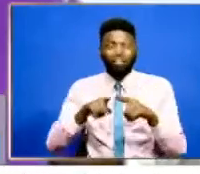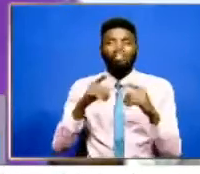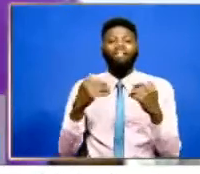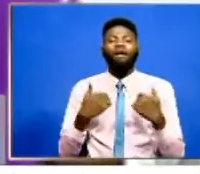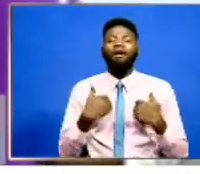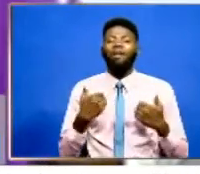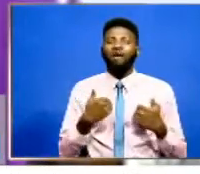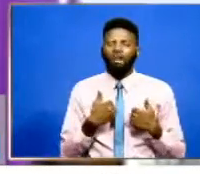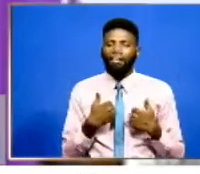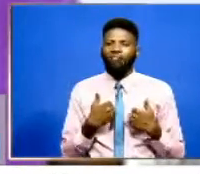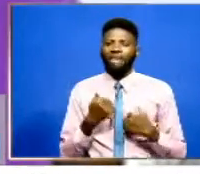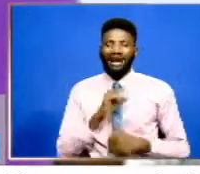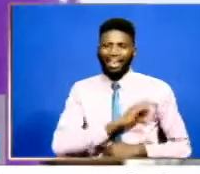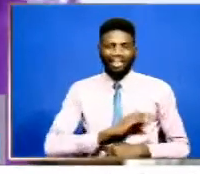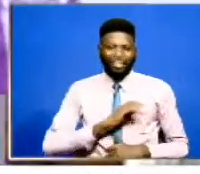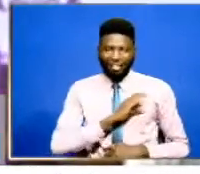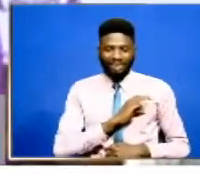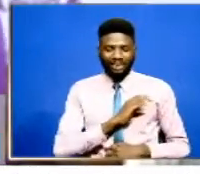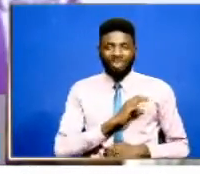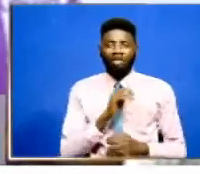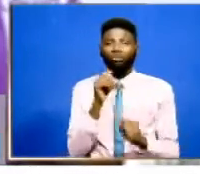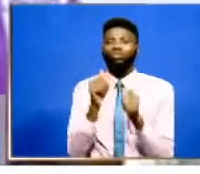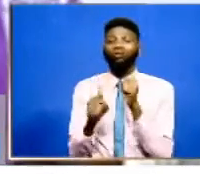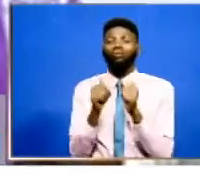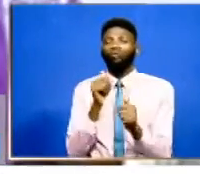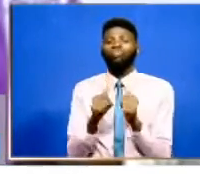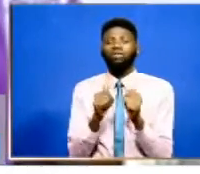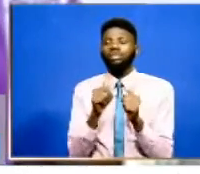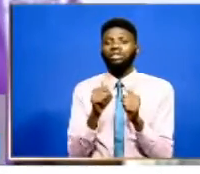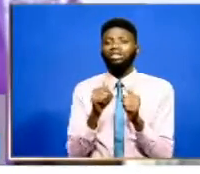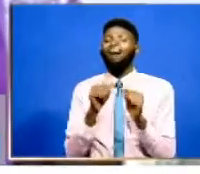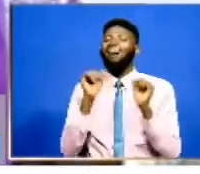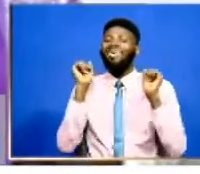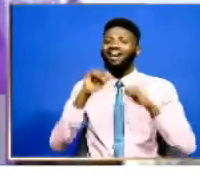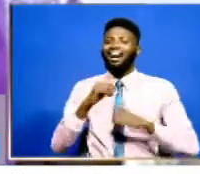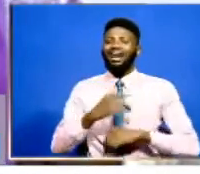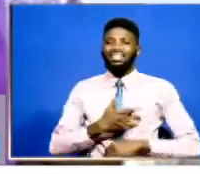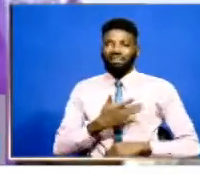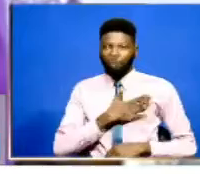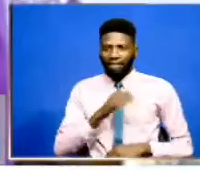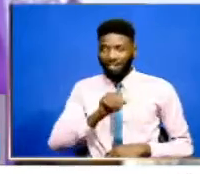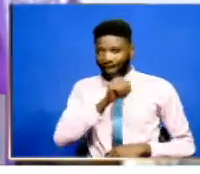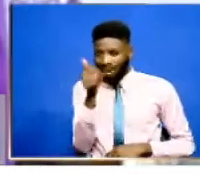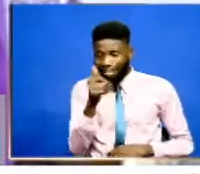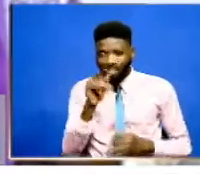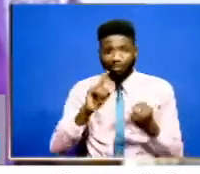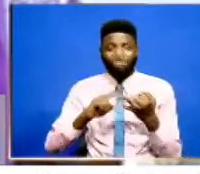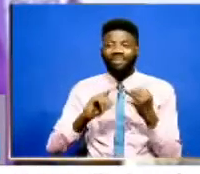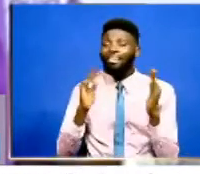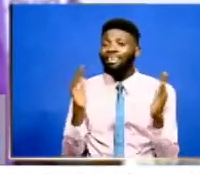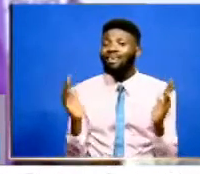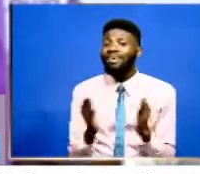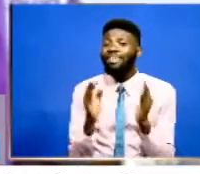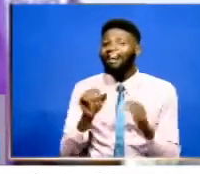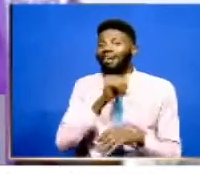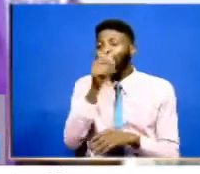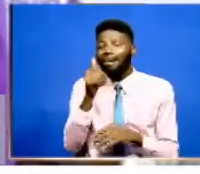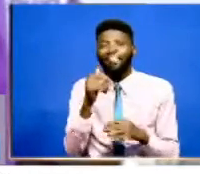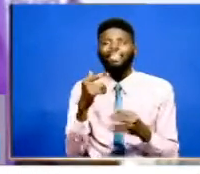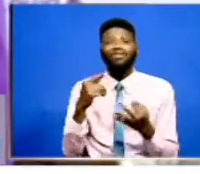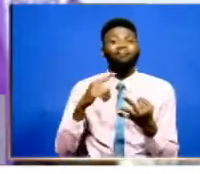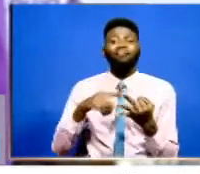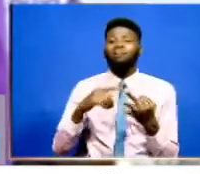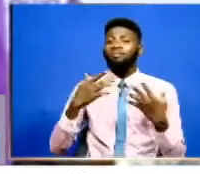glowing, shining forth? Do you inspire? Do you encourage? Do you bring life where you